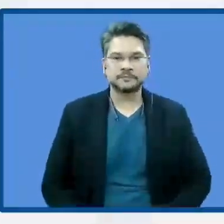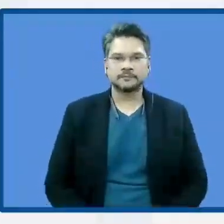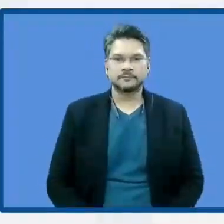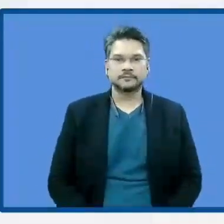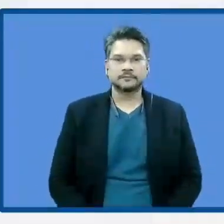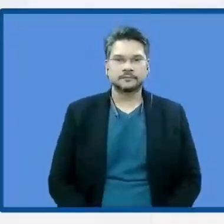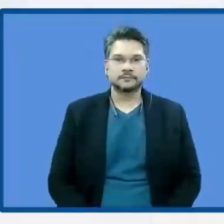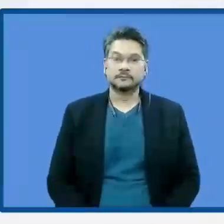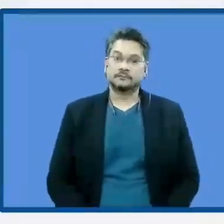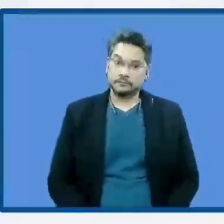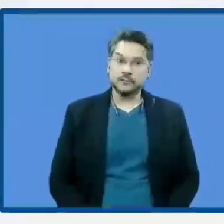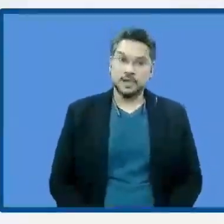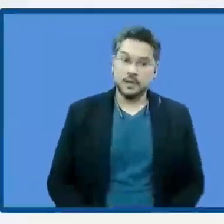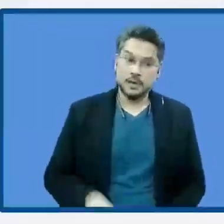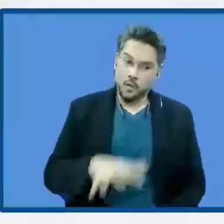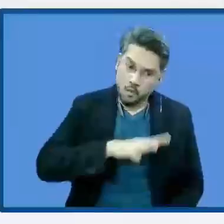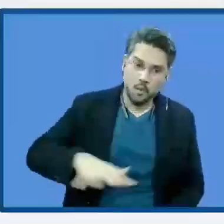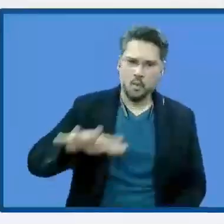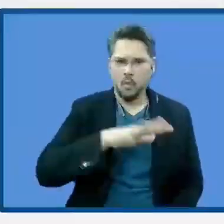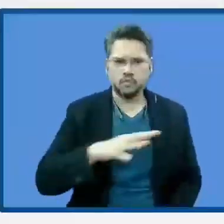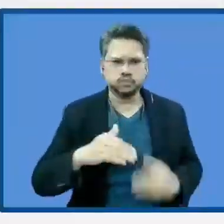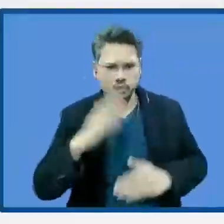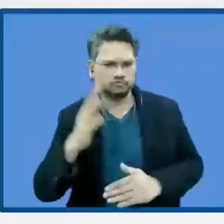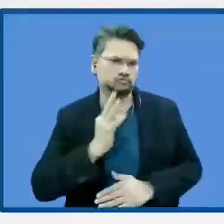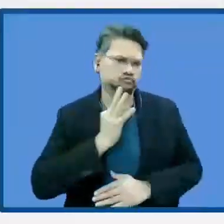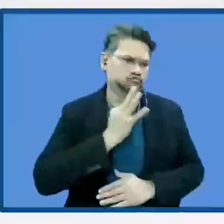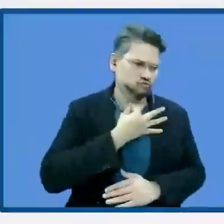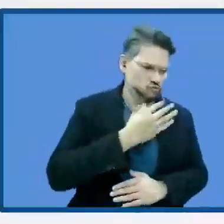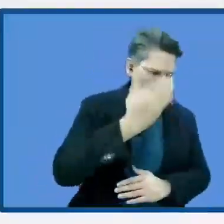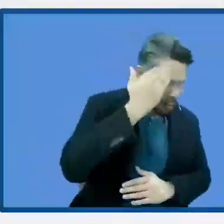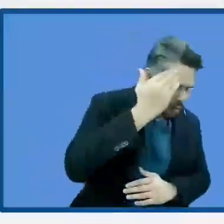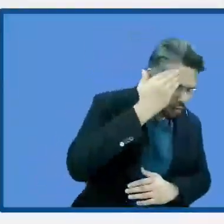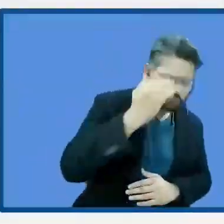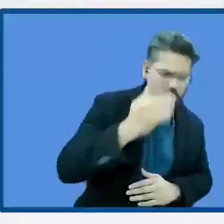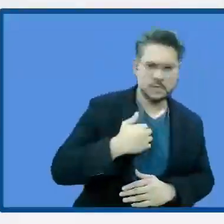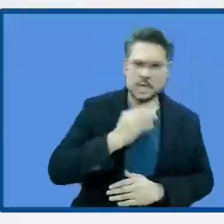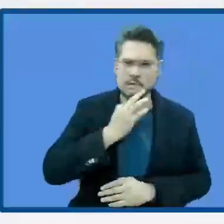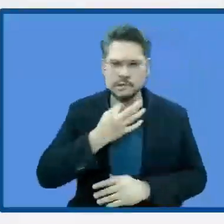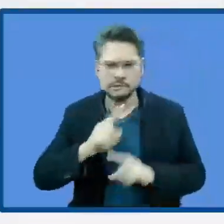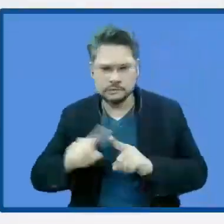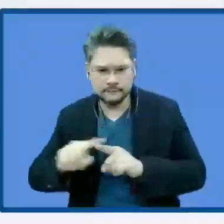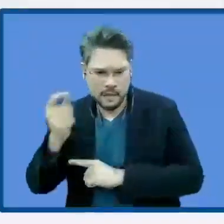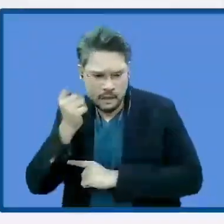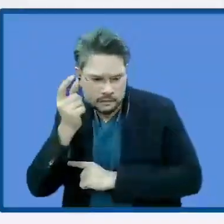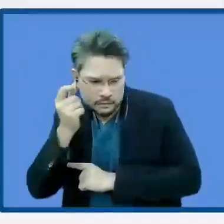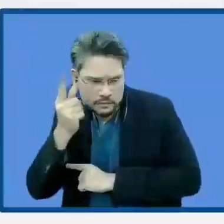all based on risk knowledge and risk understanding and planning